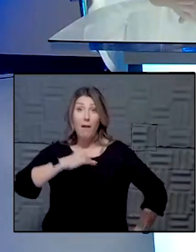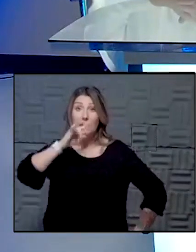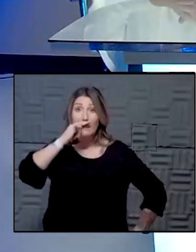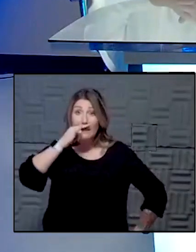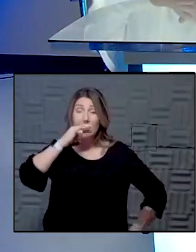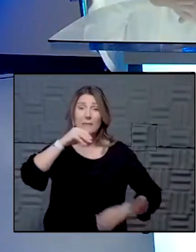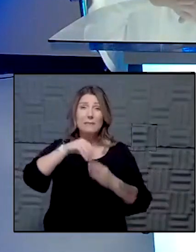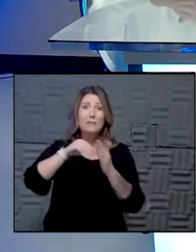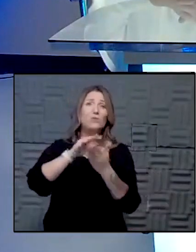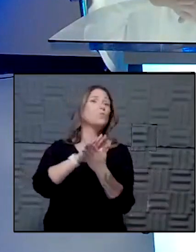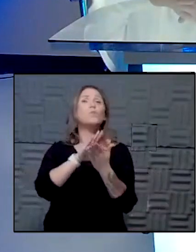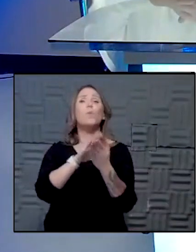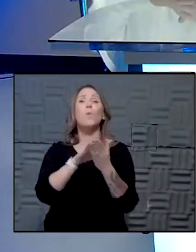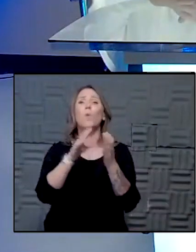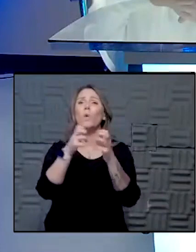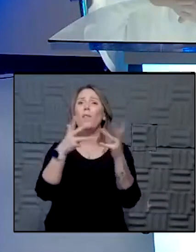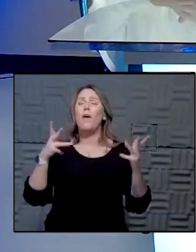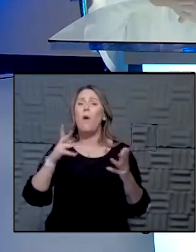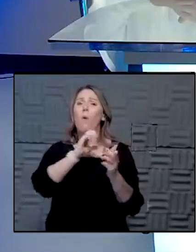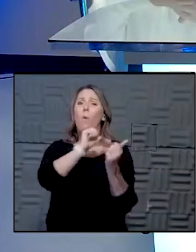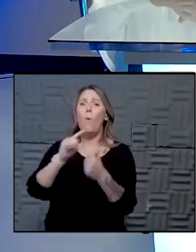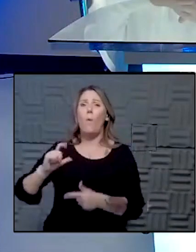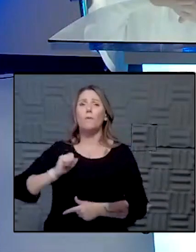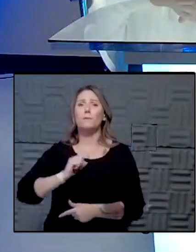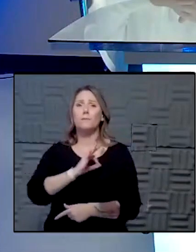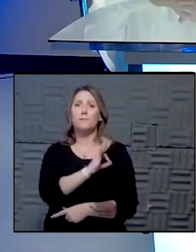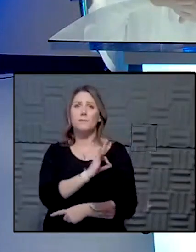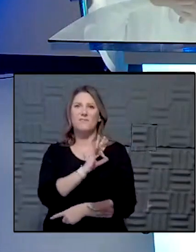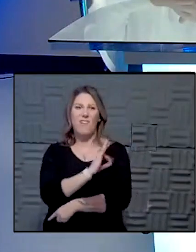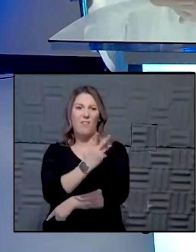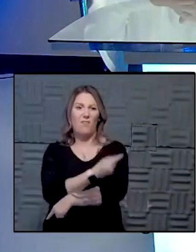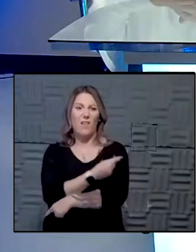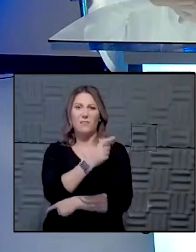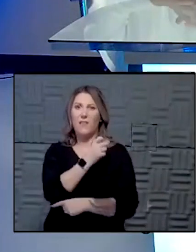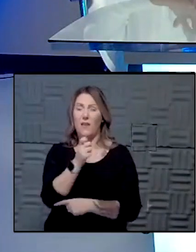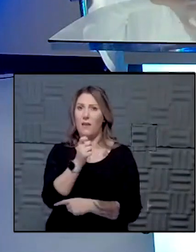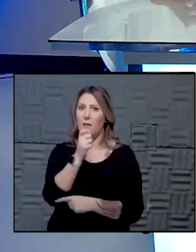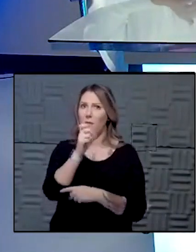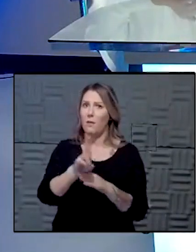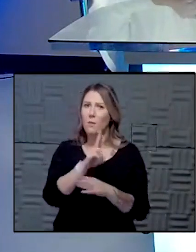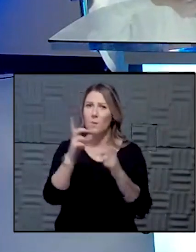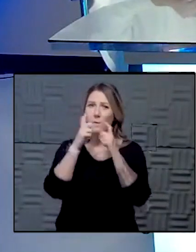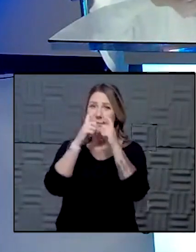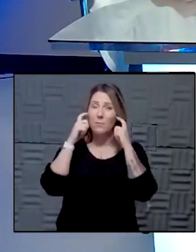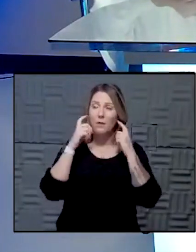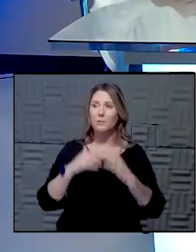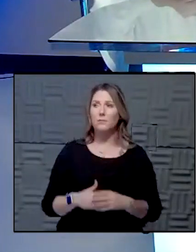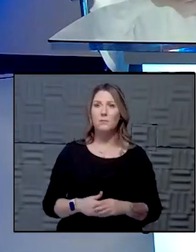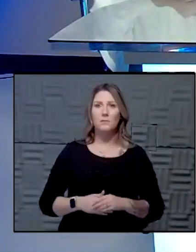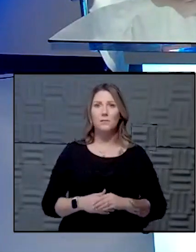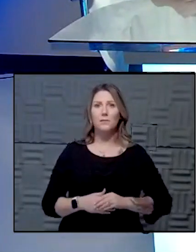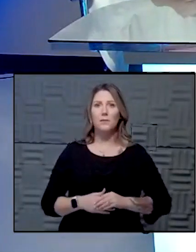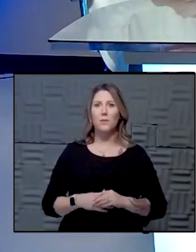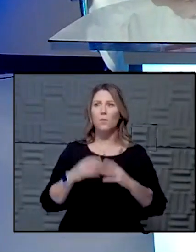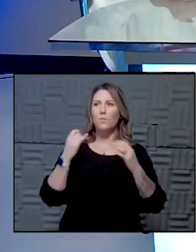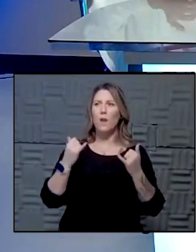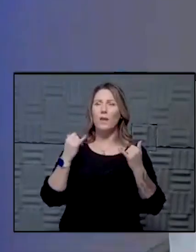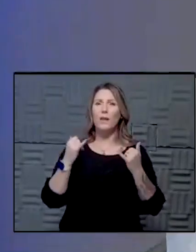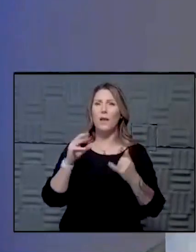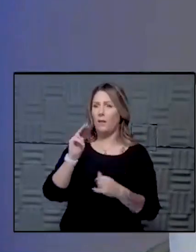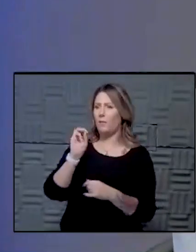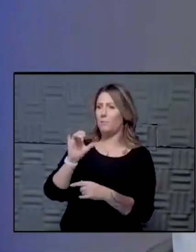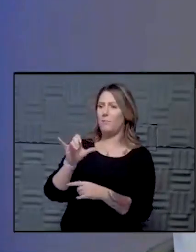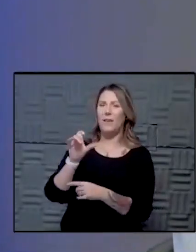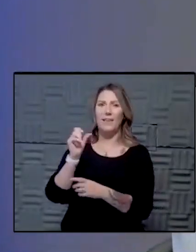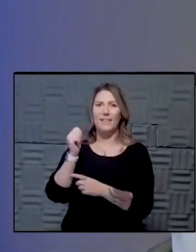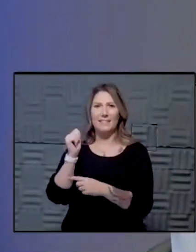with unvaccinated staff not masking? Oh, man, that's a big question, Hawkeye. What is it? Right now on May 10th, I'm